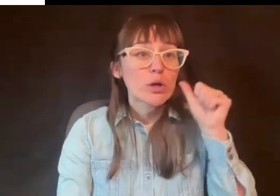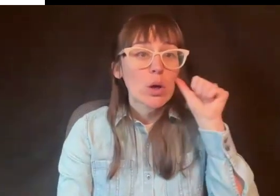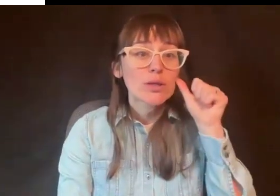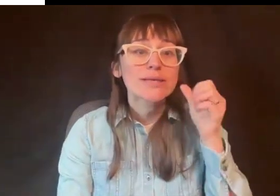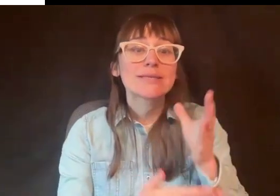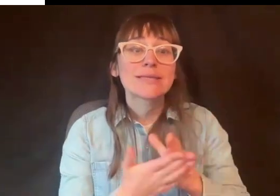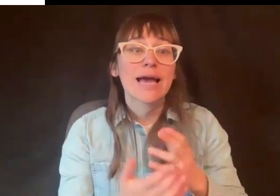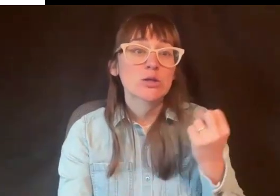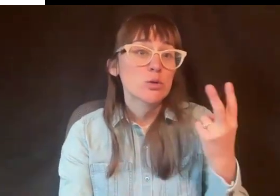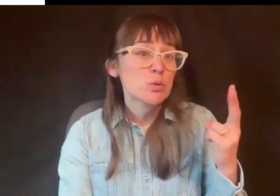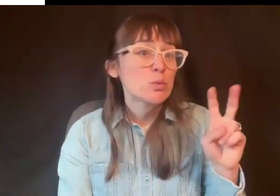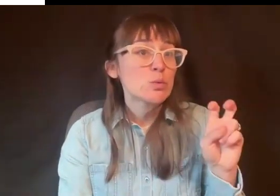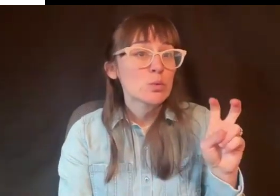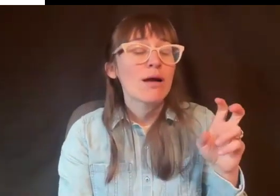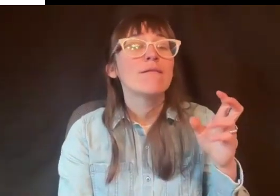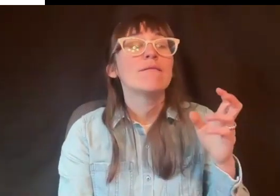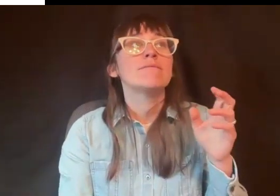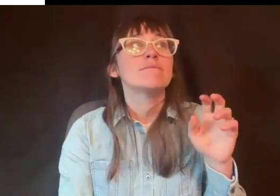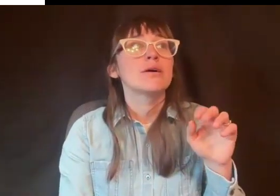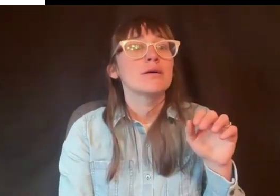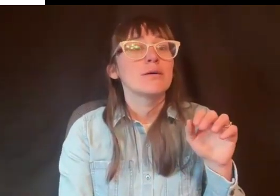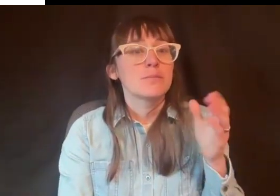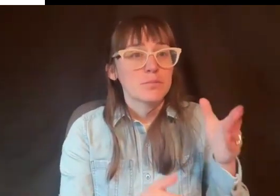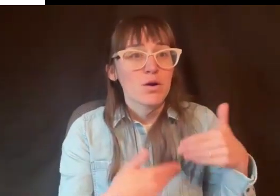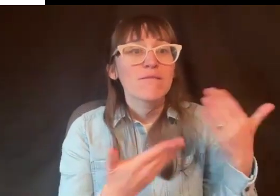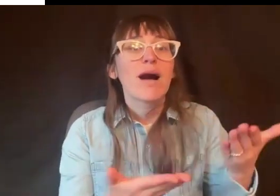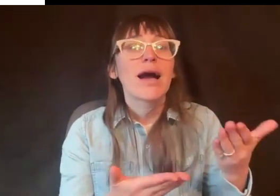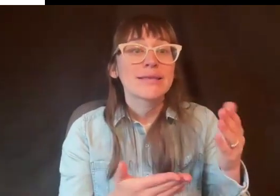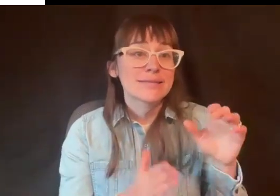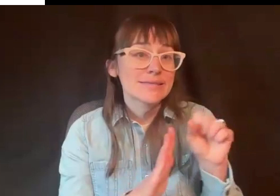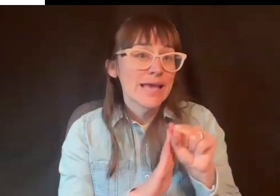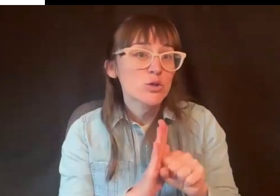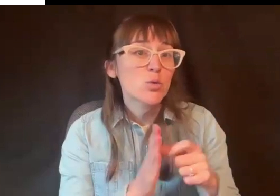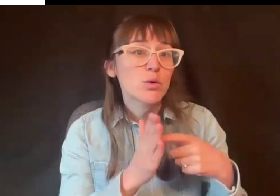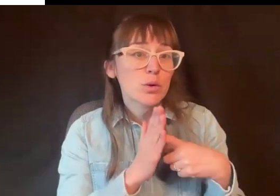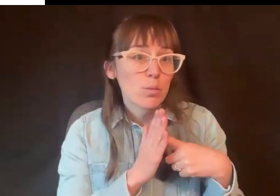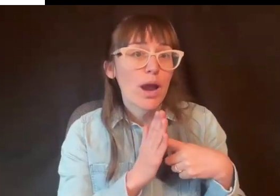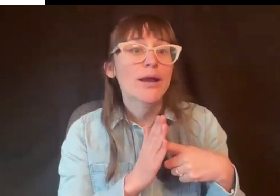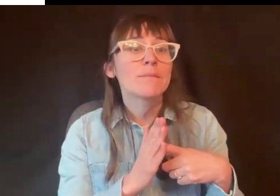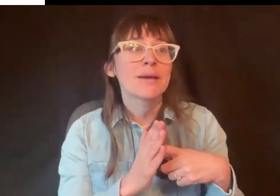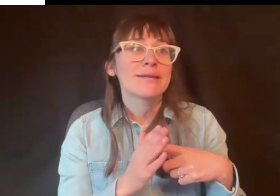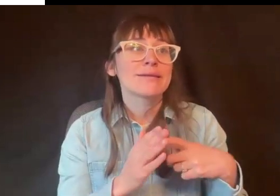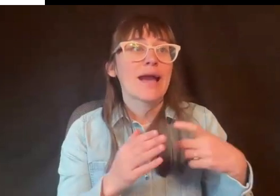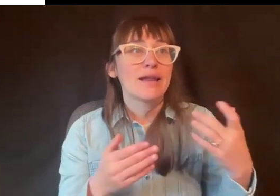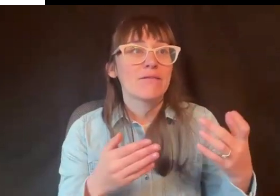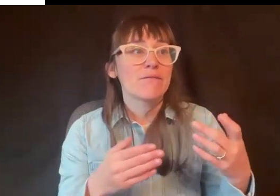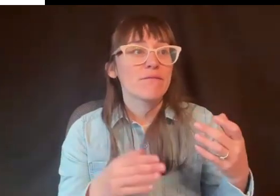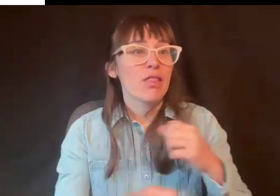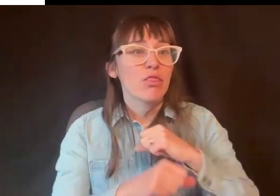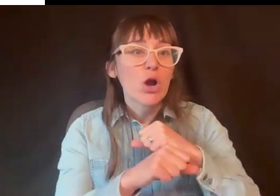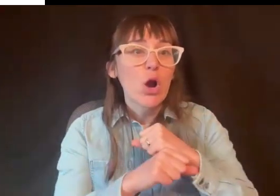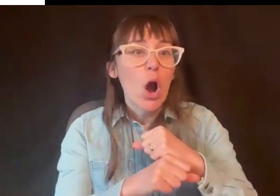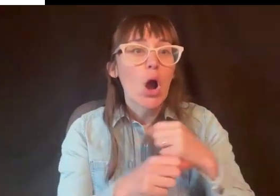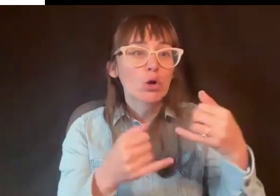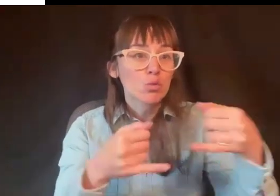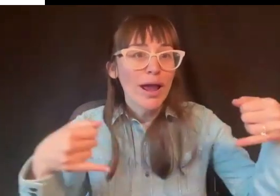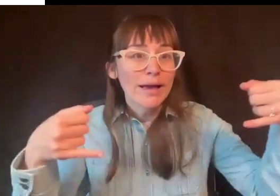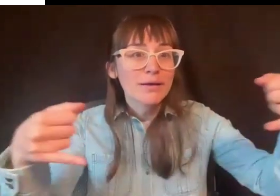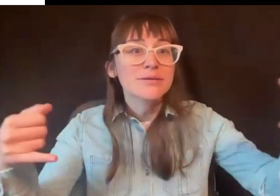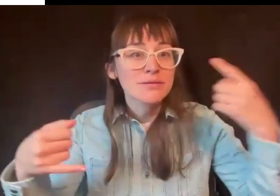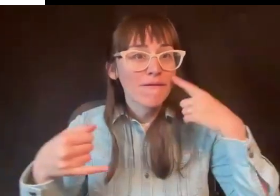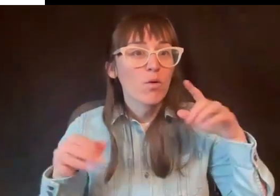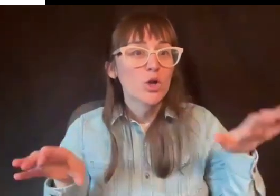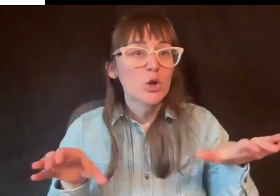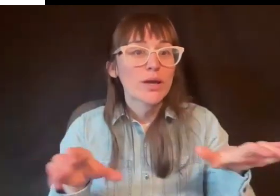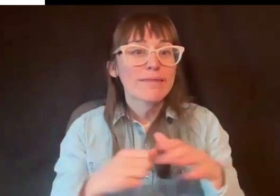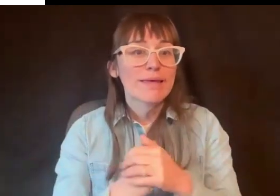provides statutory requirements, which we think of as the instructions and the guardrails for how to do this, related to accomplishing that expansion.